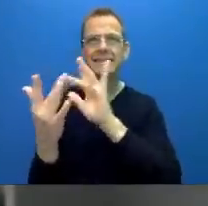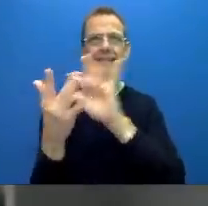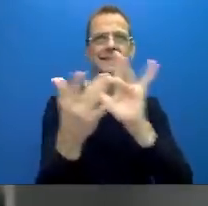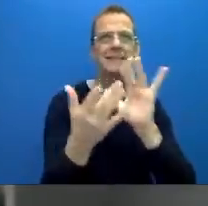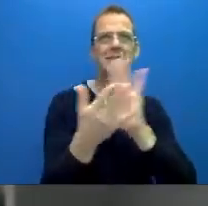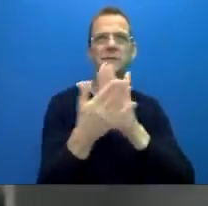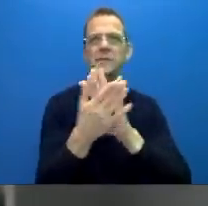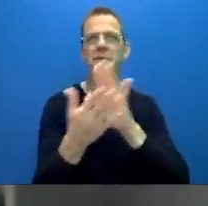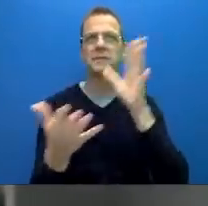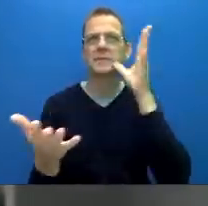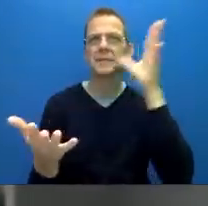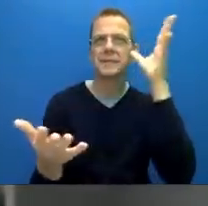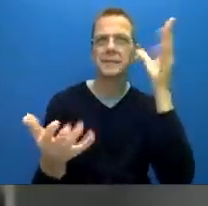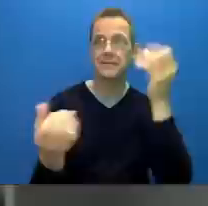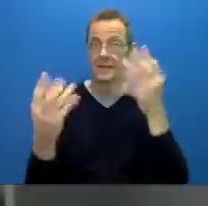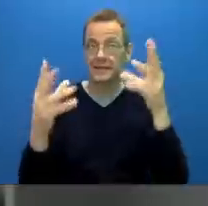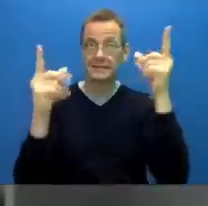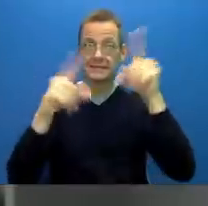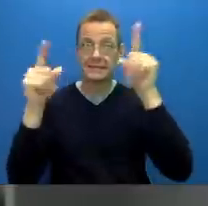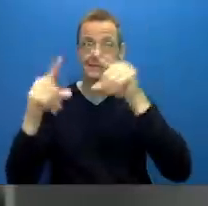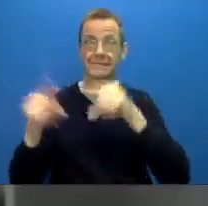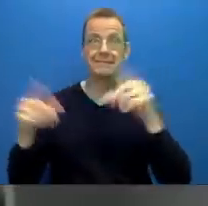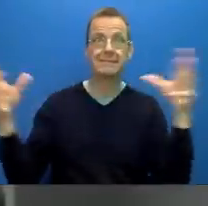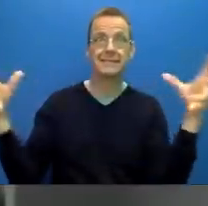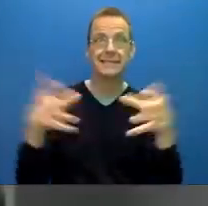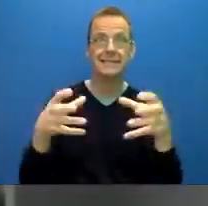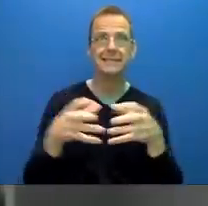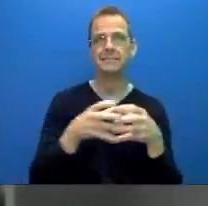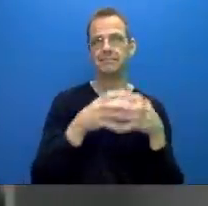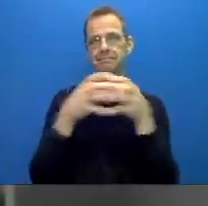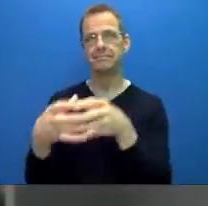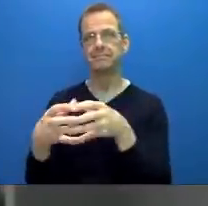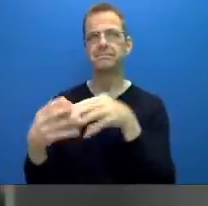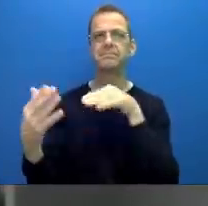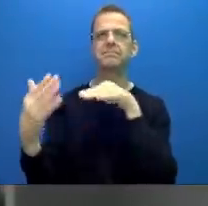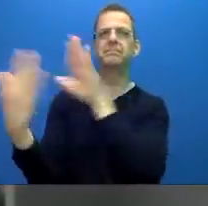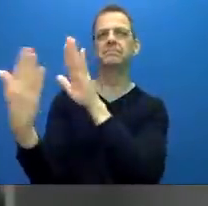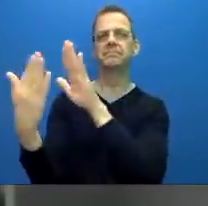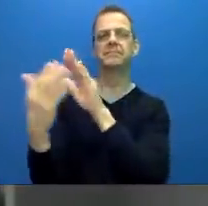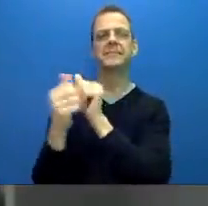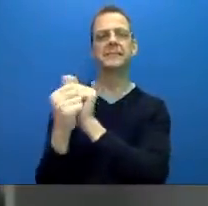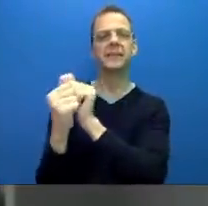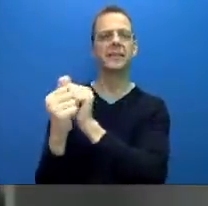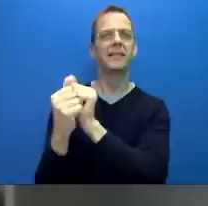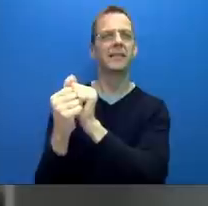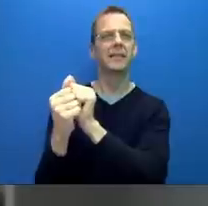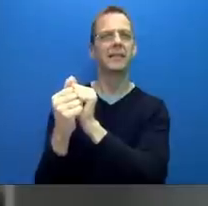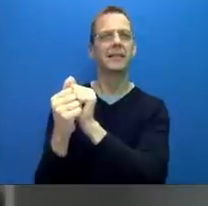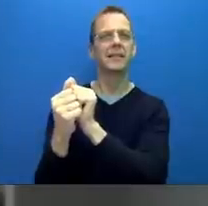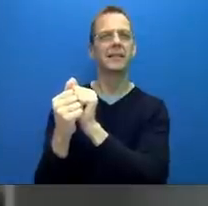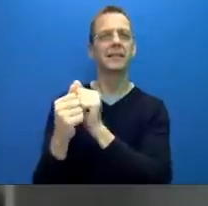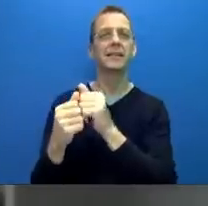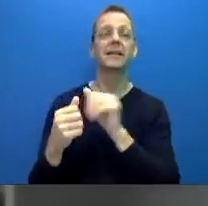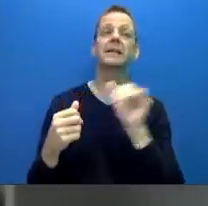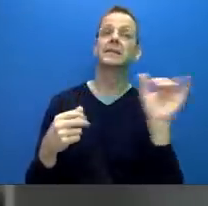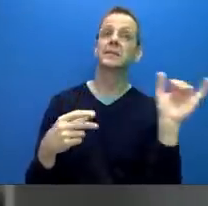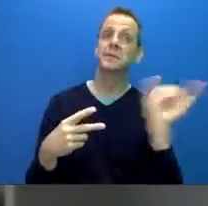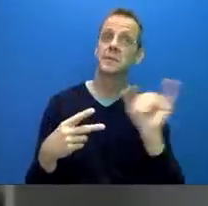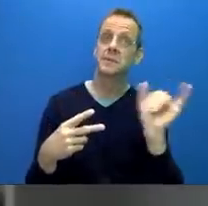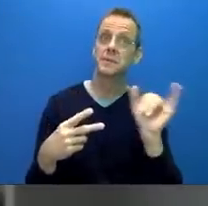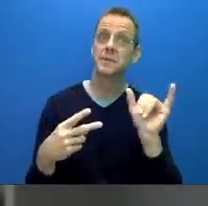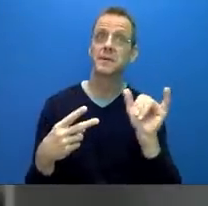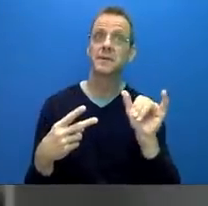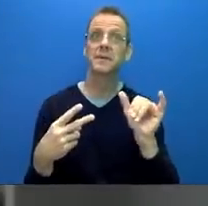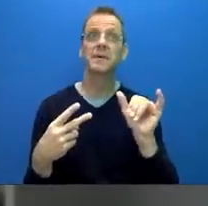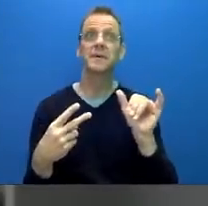to approach as a group. And of course, I would not leave out contacting your MLAs, continuing to do so, again,